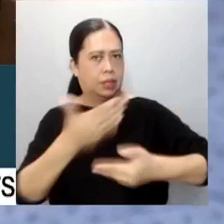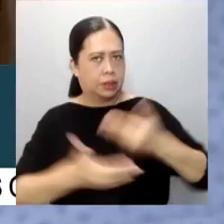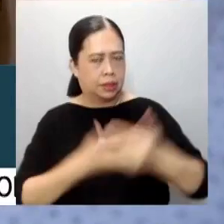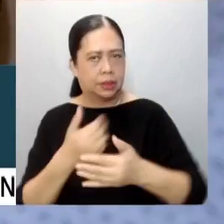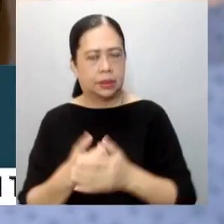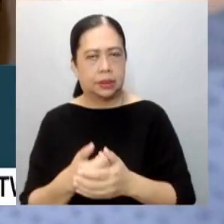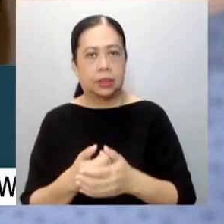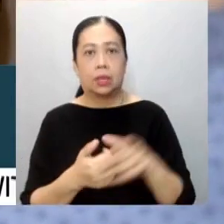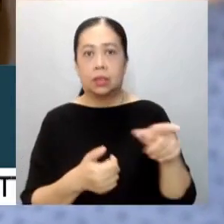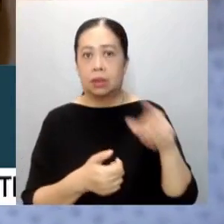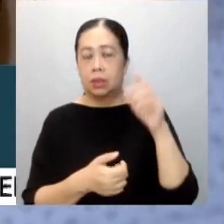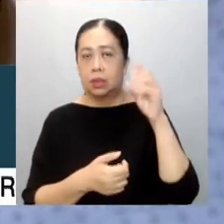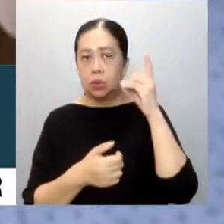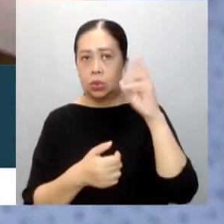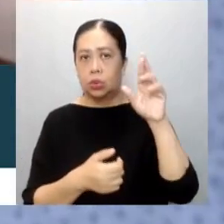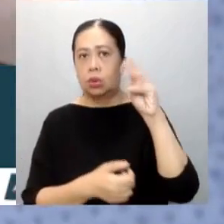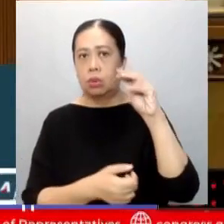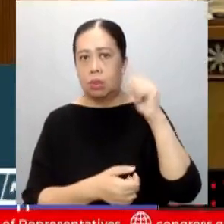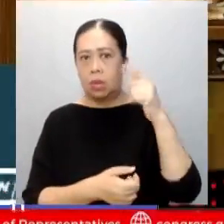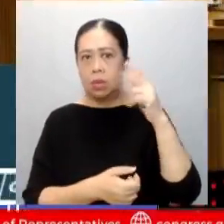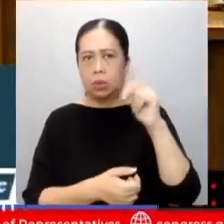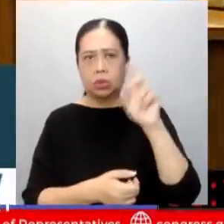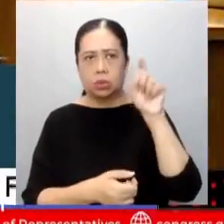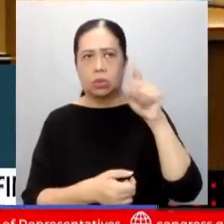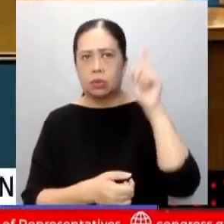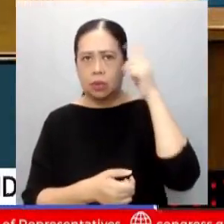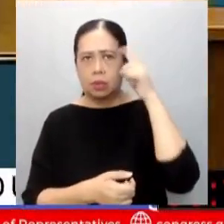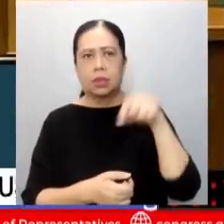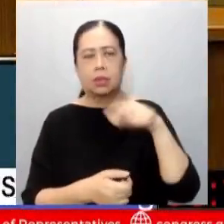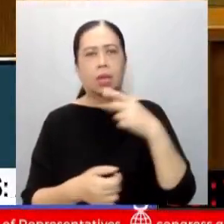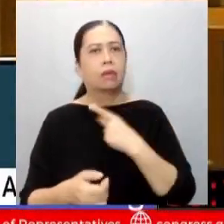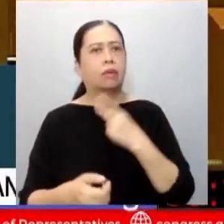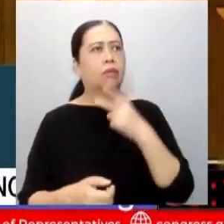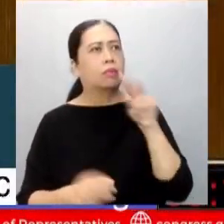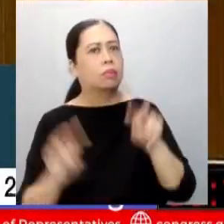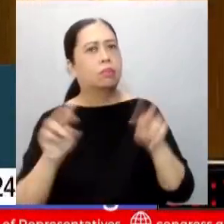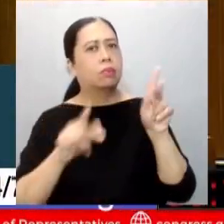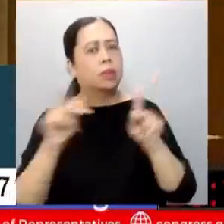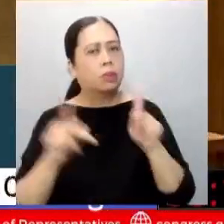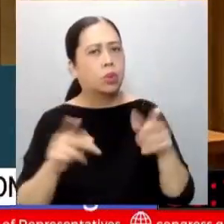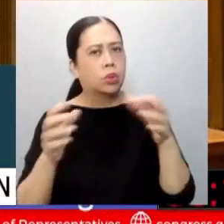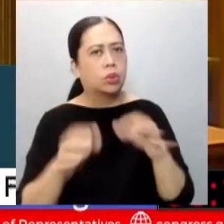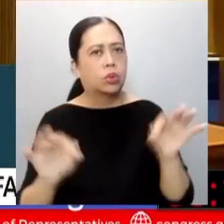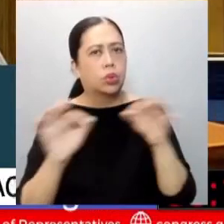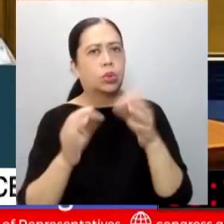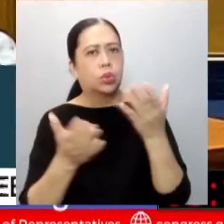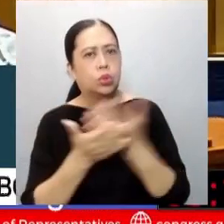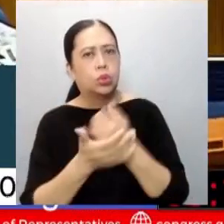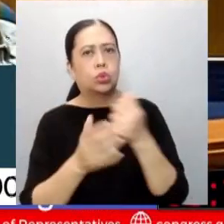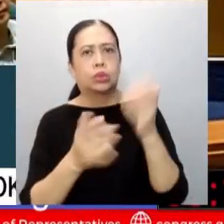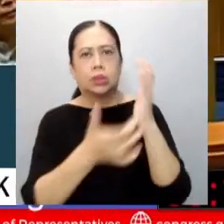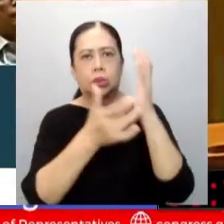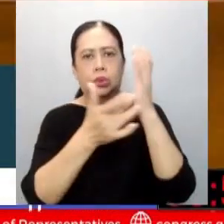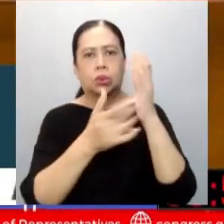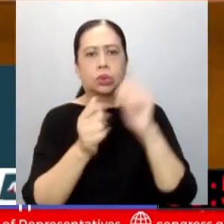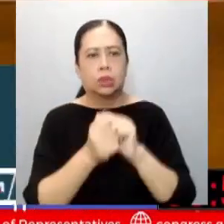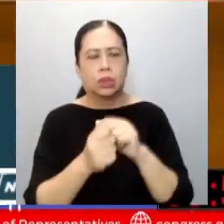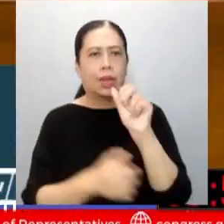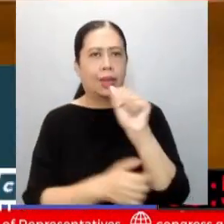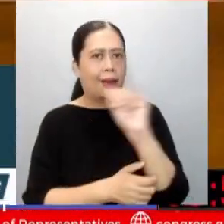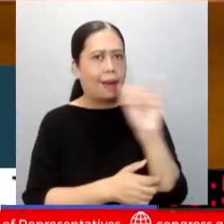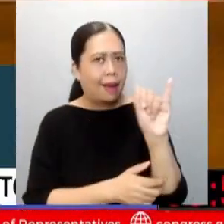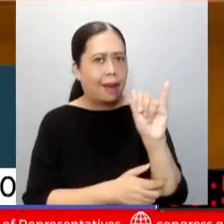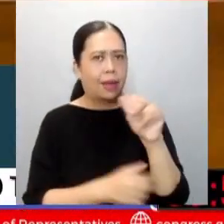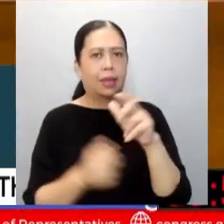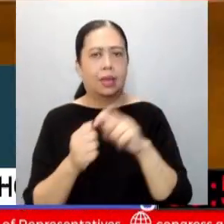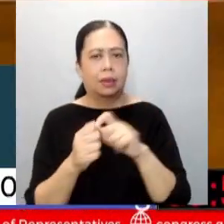public must have a greater voice in crafting the budget and the government must employ new and emerging technologies such as artificial intelligence to improve